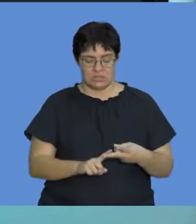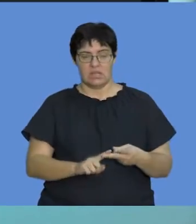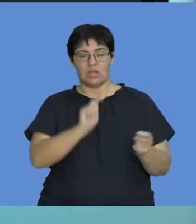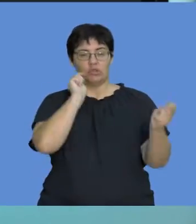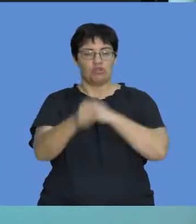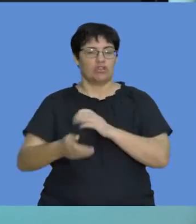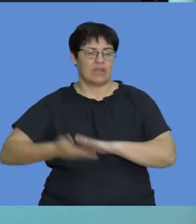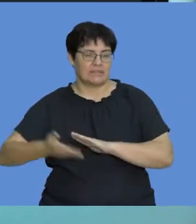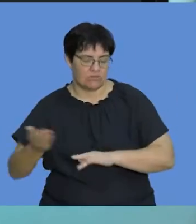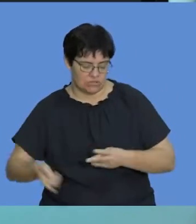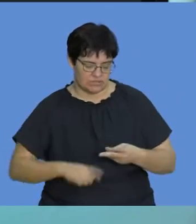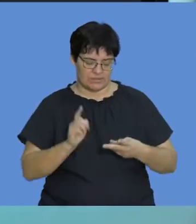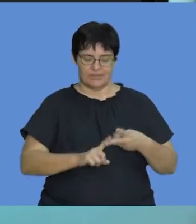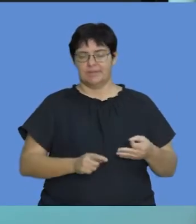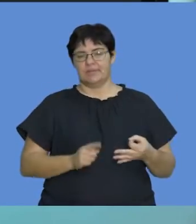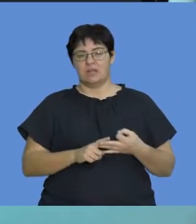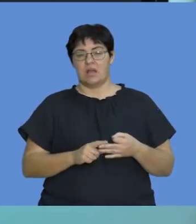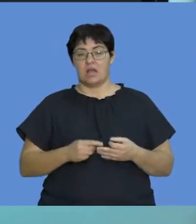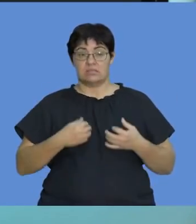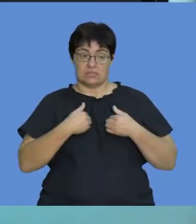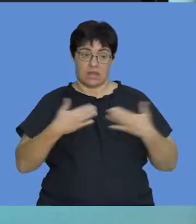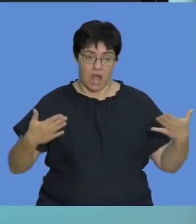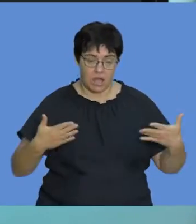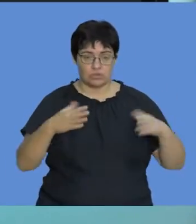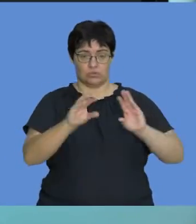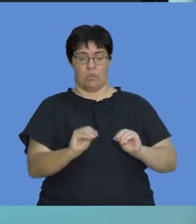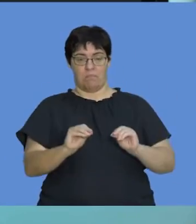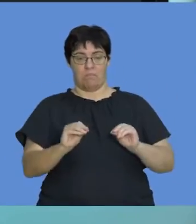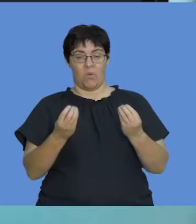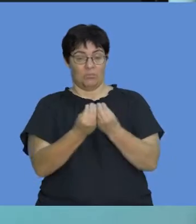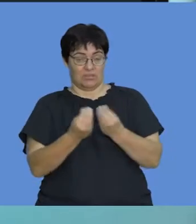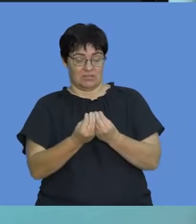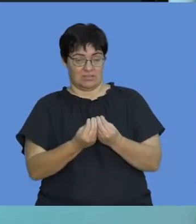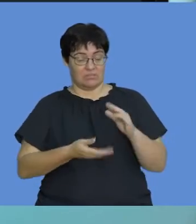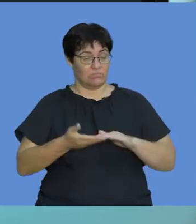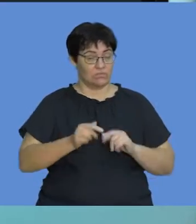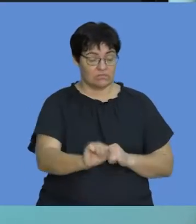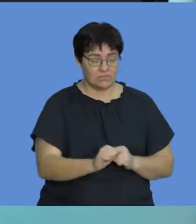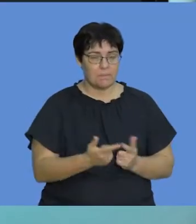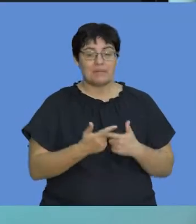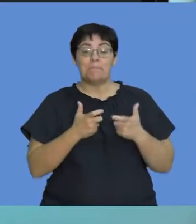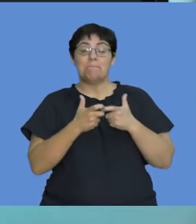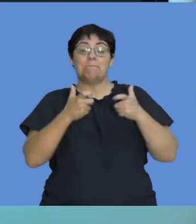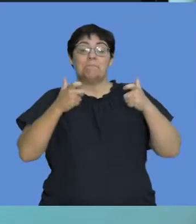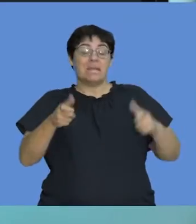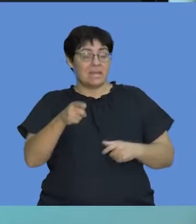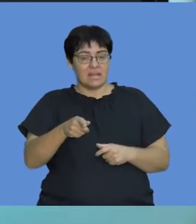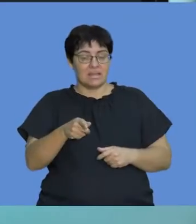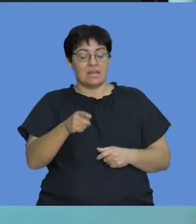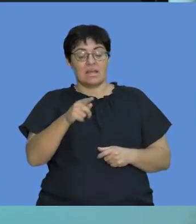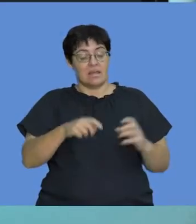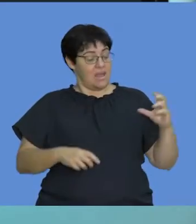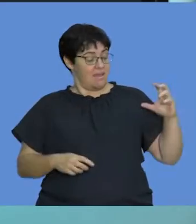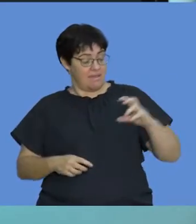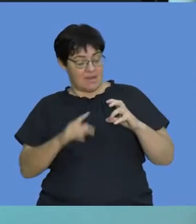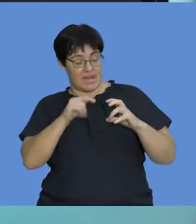change the acceleration, it can start and stop objects moving. But essentially, the big thing for us is when a net